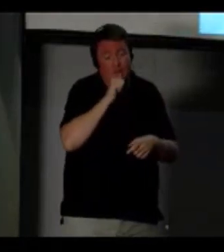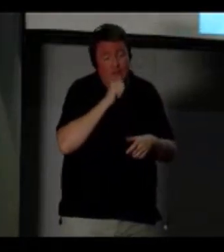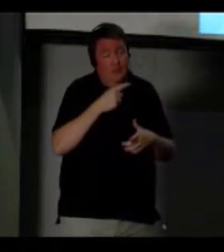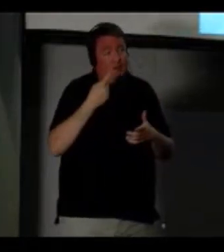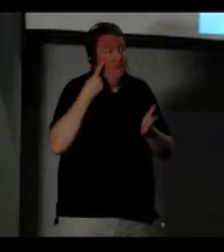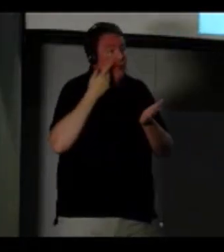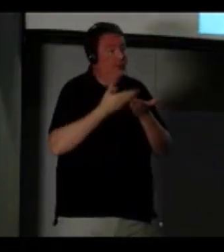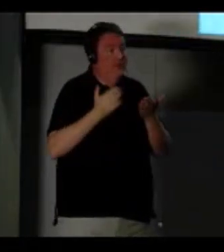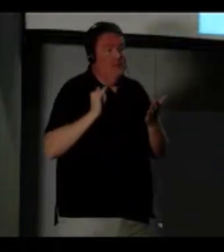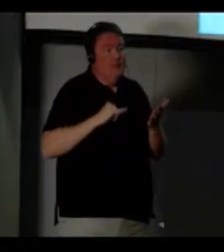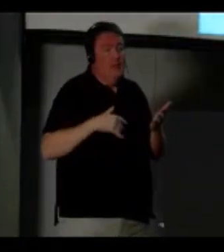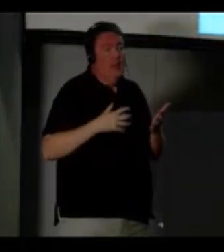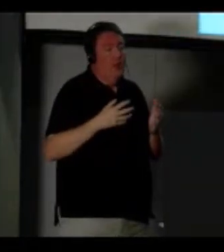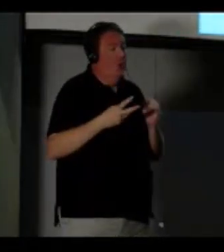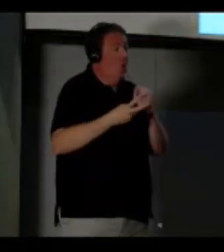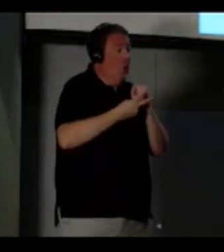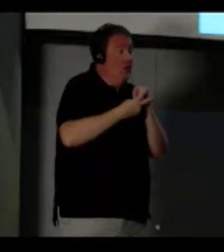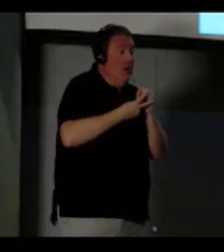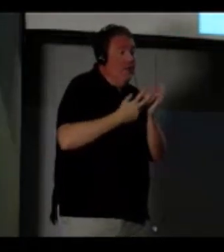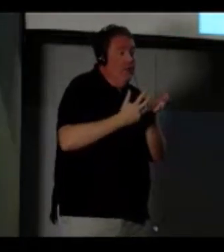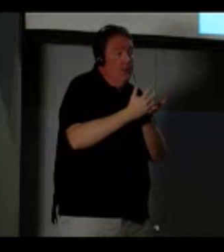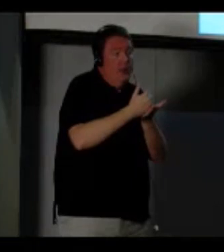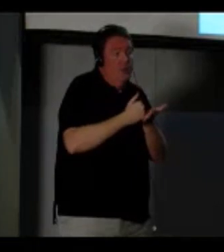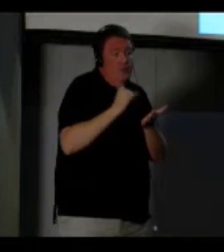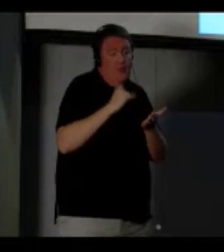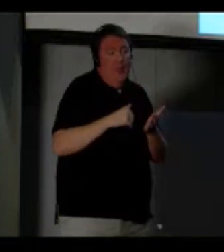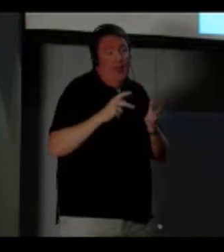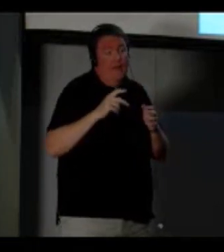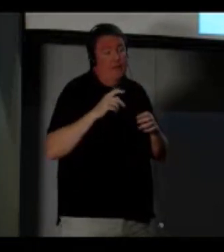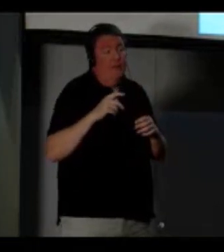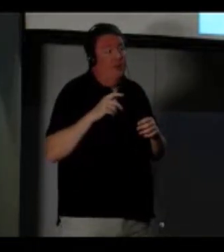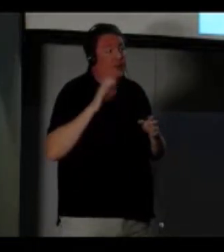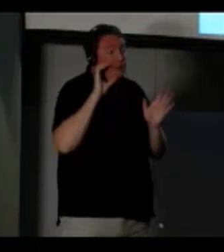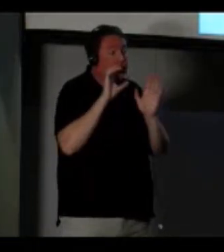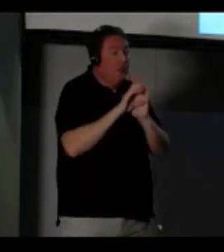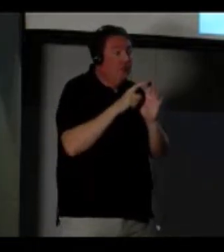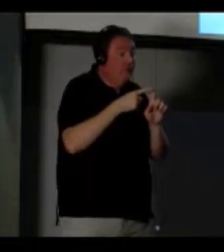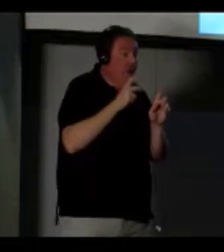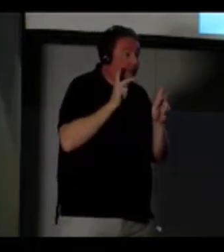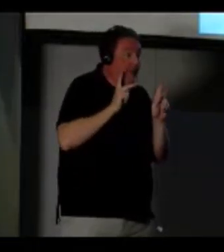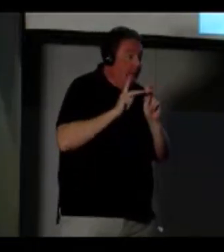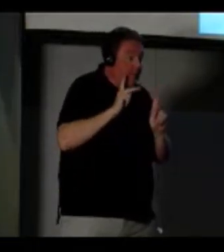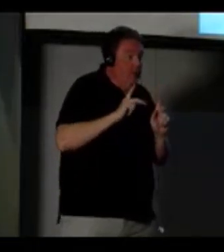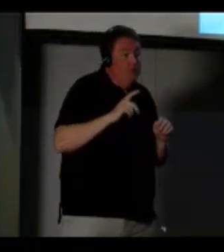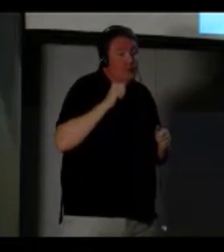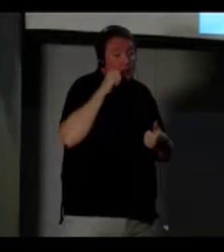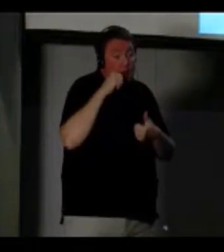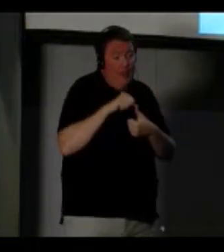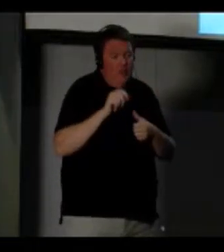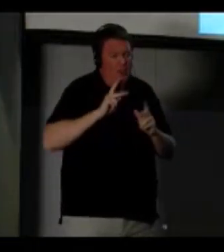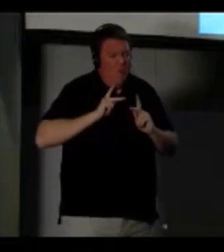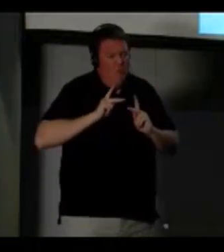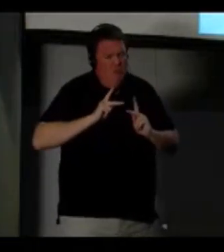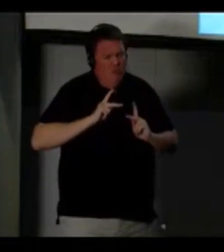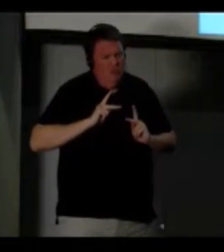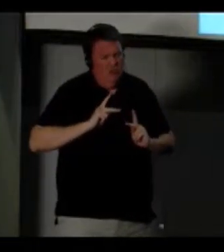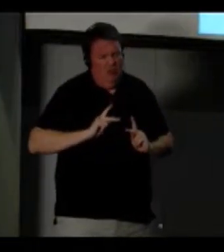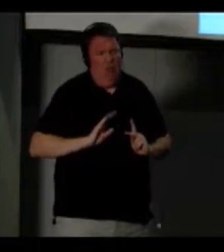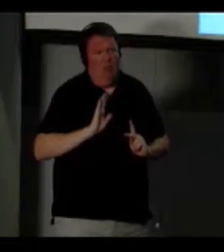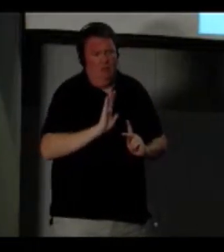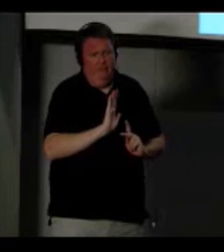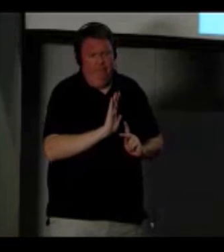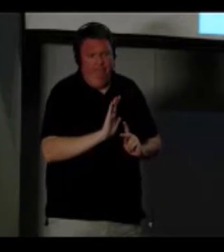things like archival collections that may have personal photographs and letters and a variety of things that may